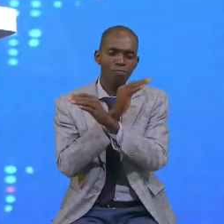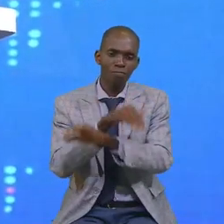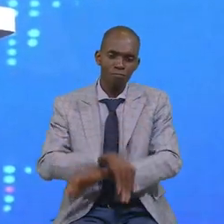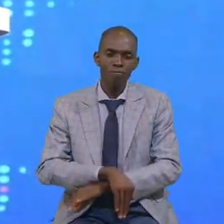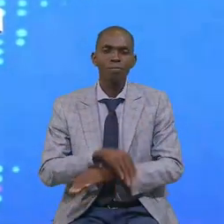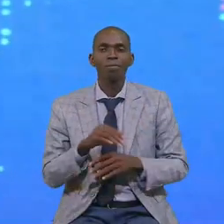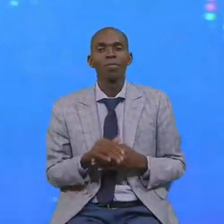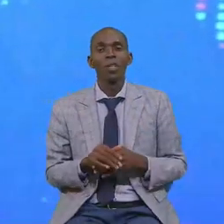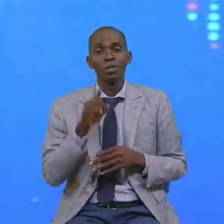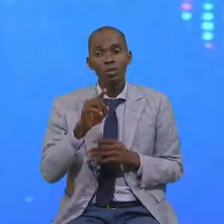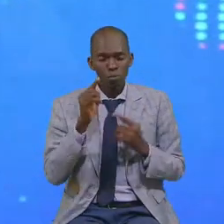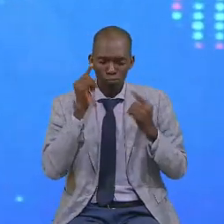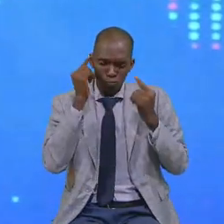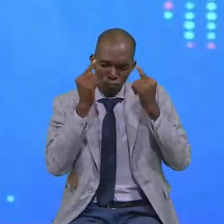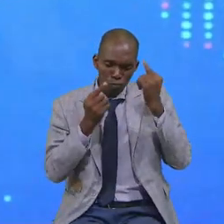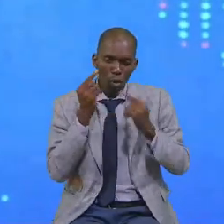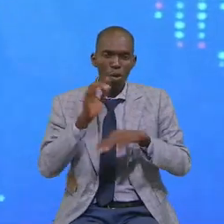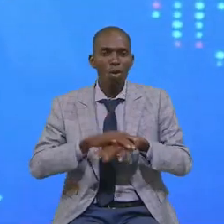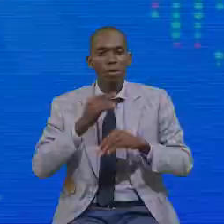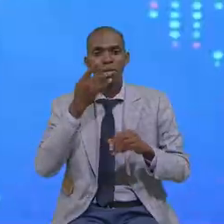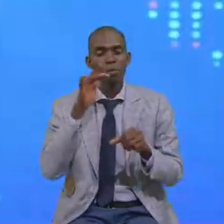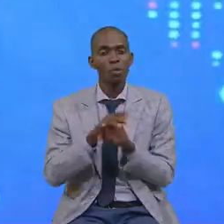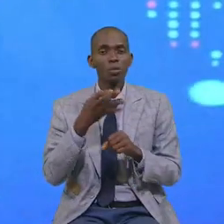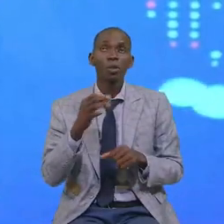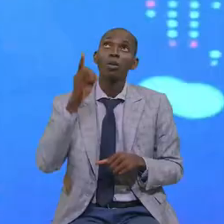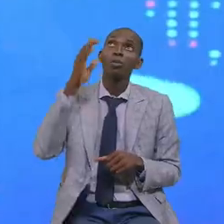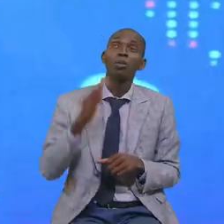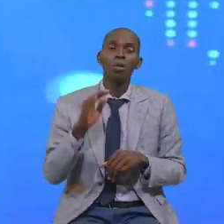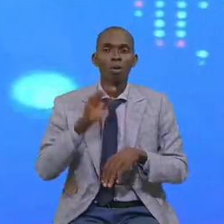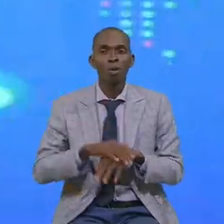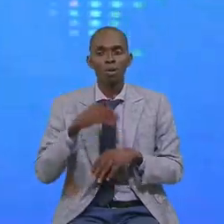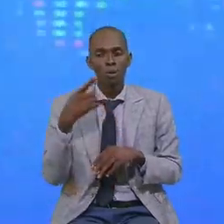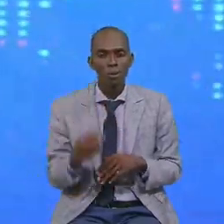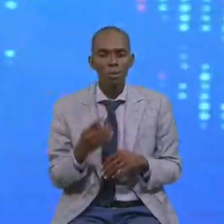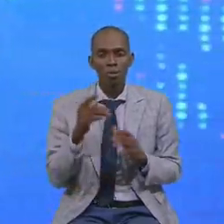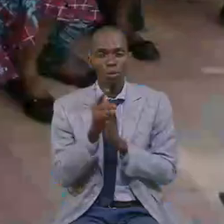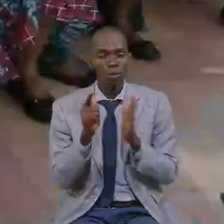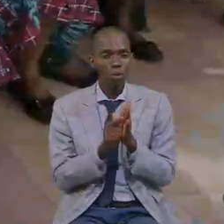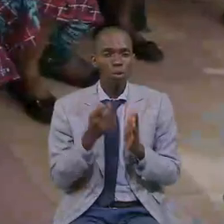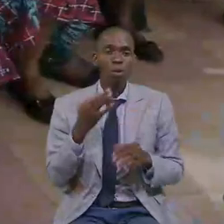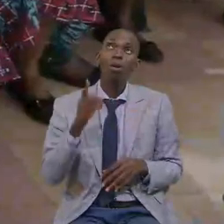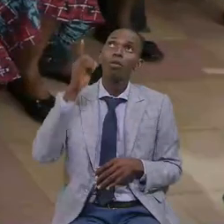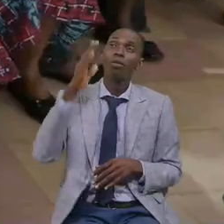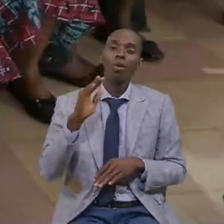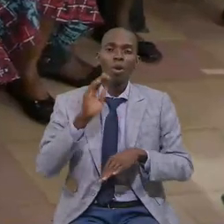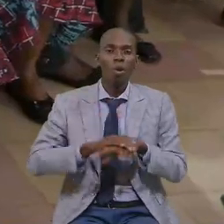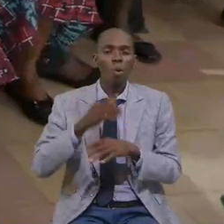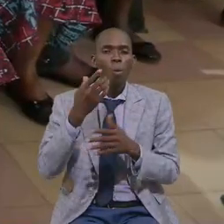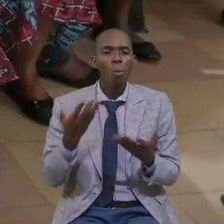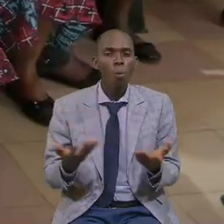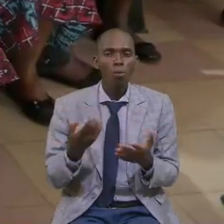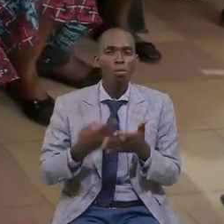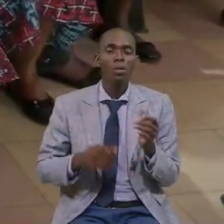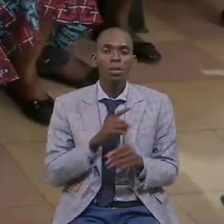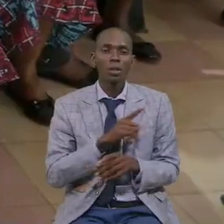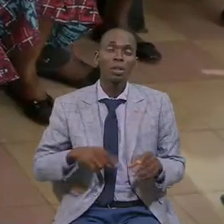You meditate on the promises of God, on the precepts of God, on what the Lord himself